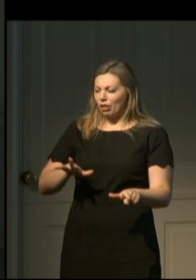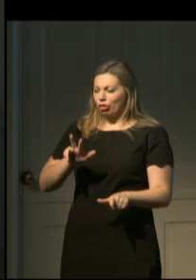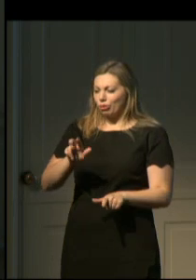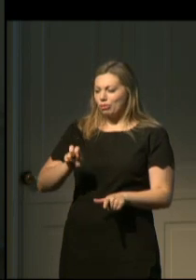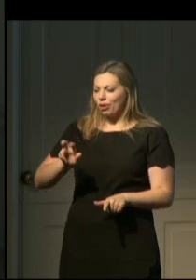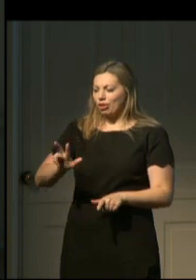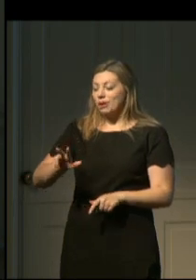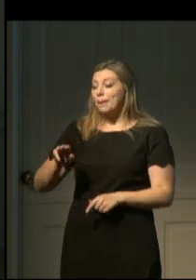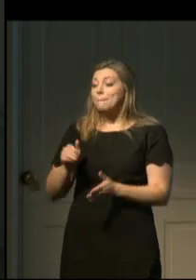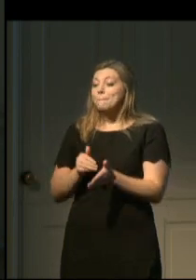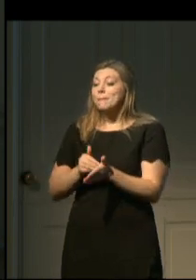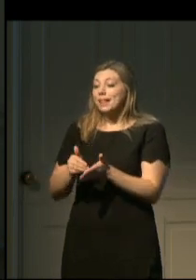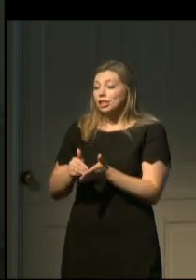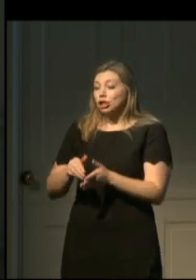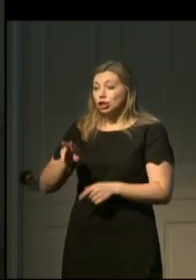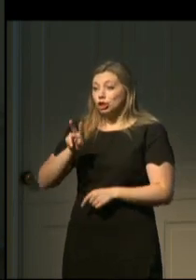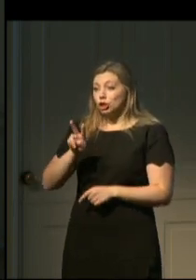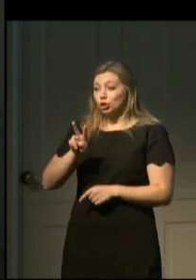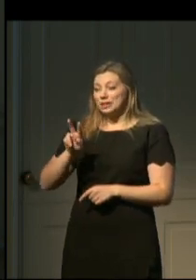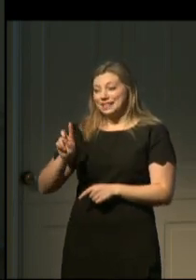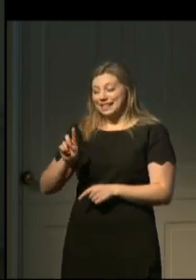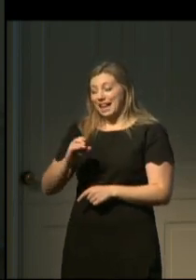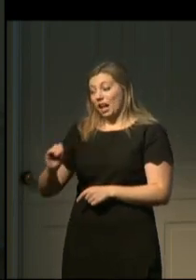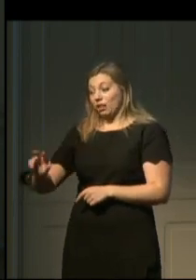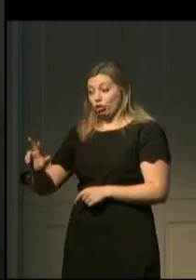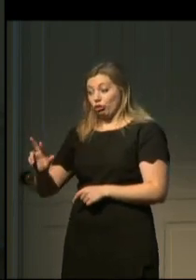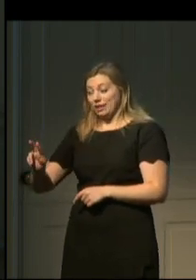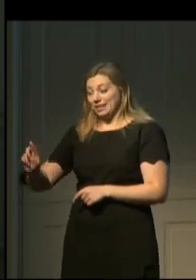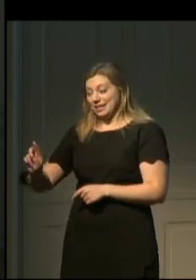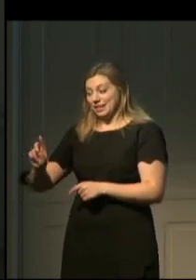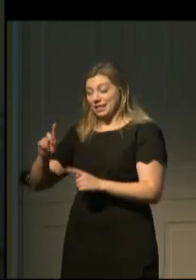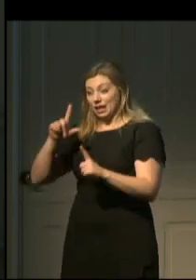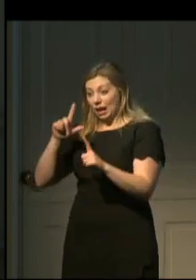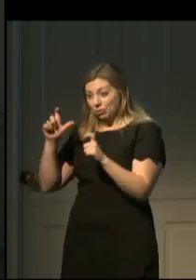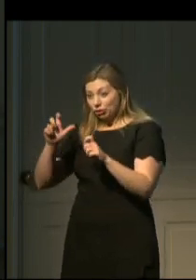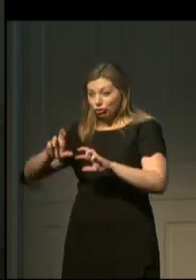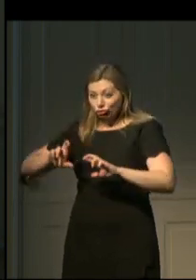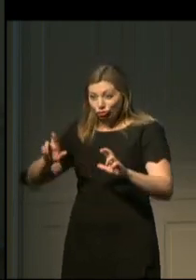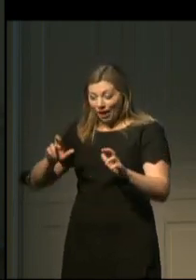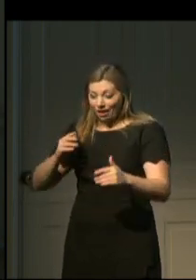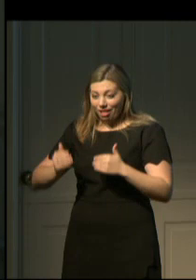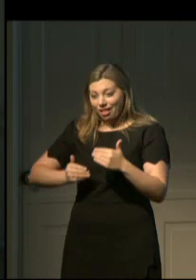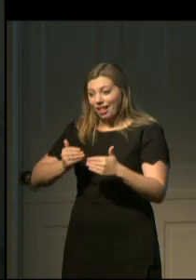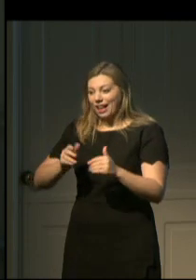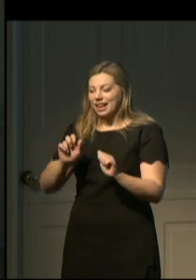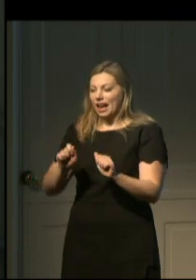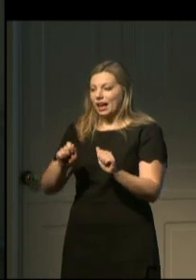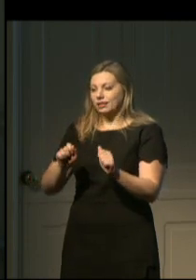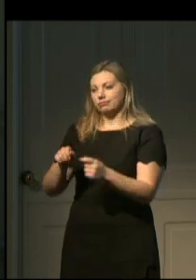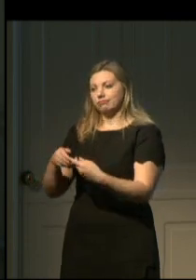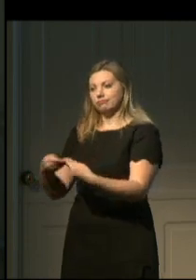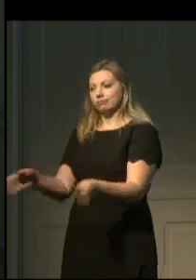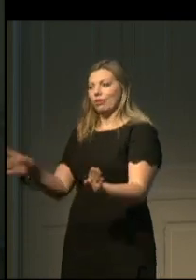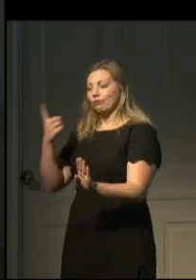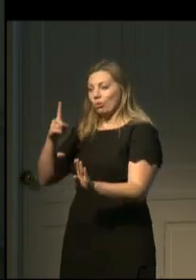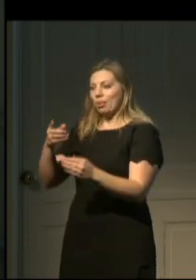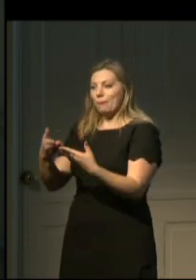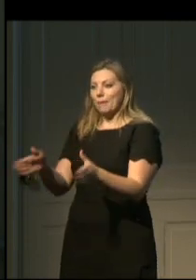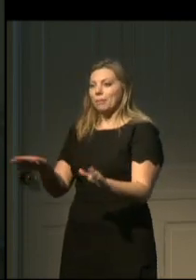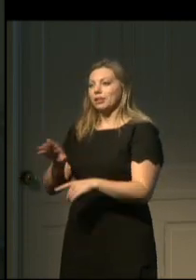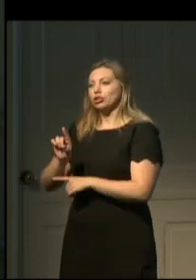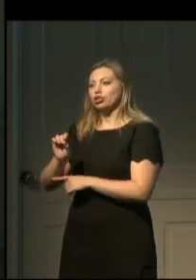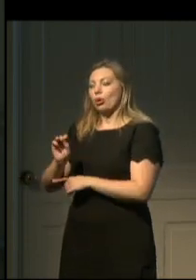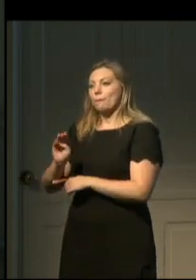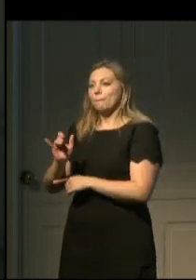3.3 million 2D and 3D images ready to move into the public domain. This will be the